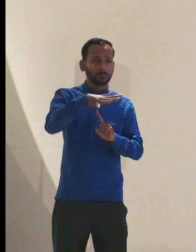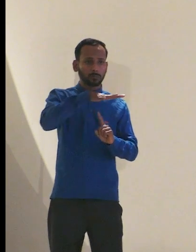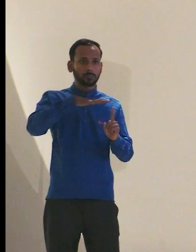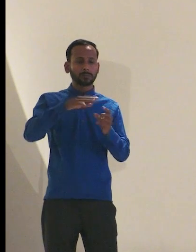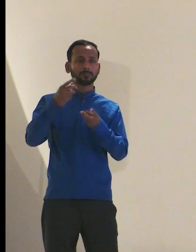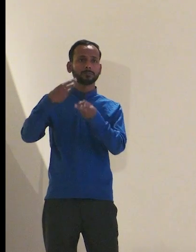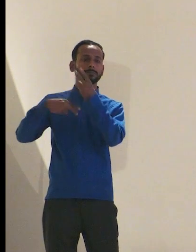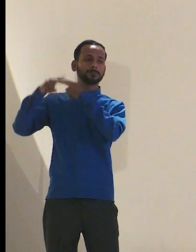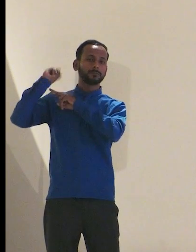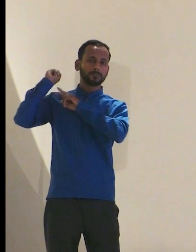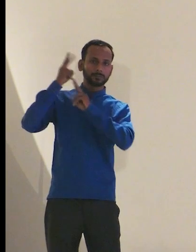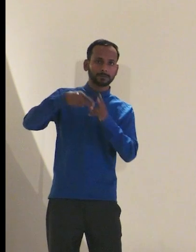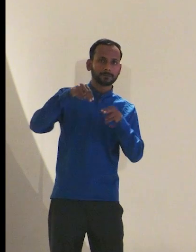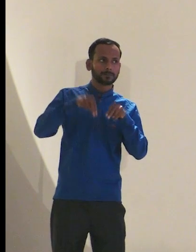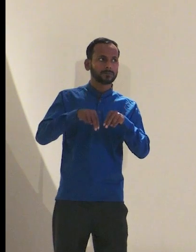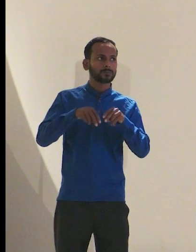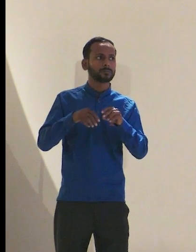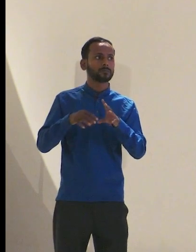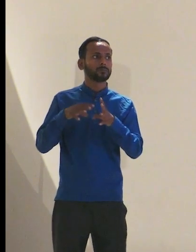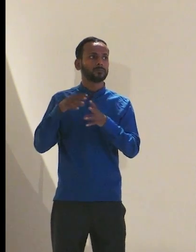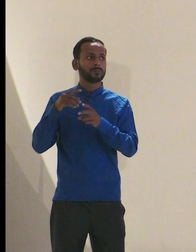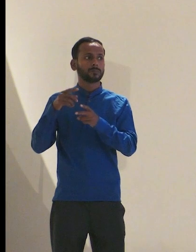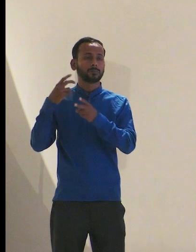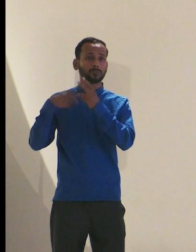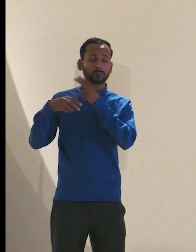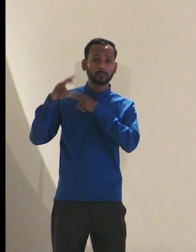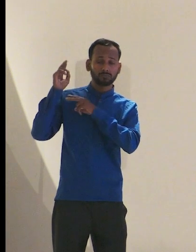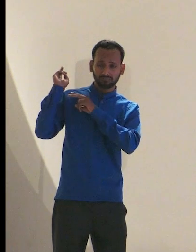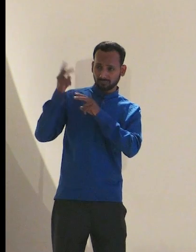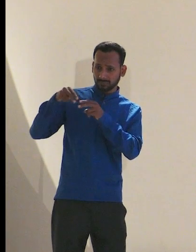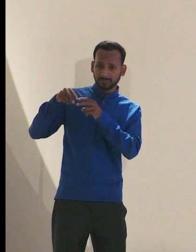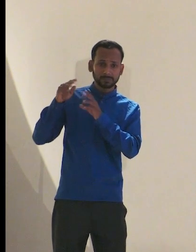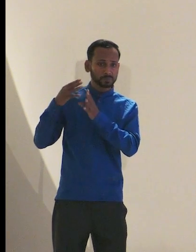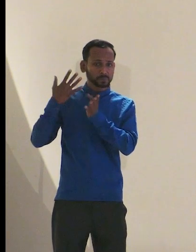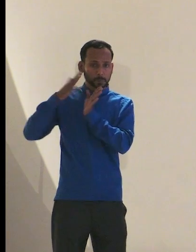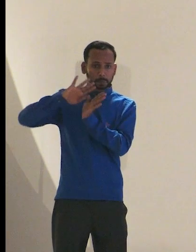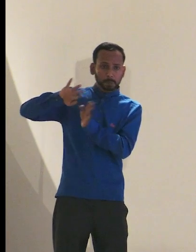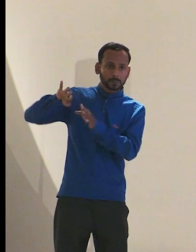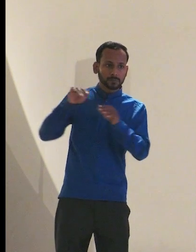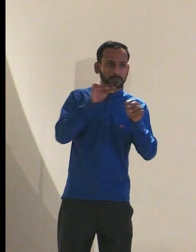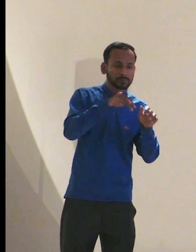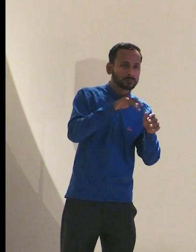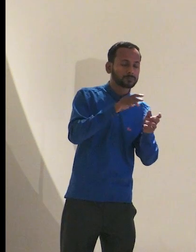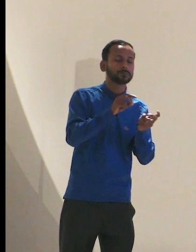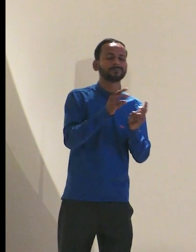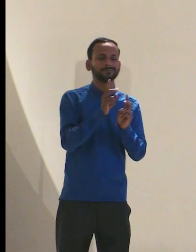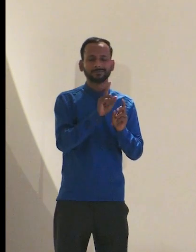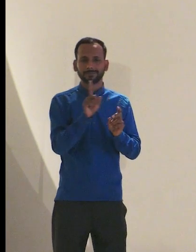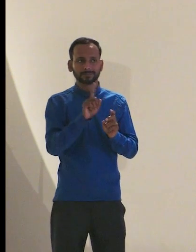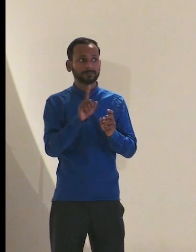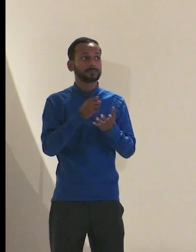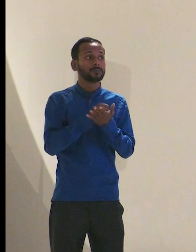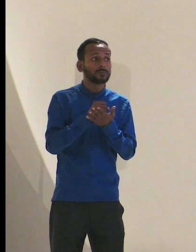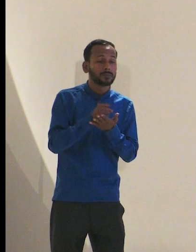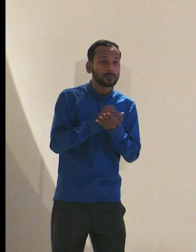to recurate without obliterating, like Curzon did to Nana Sahib and Tantia Topi. We are trying to recurate,